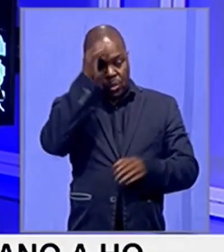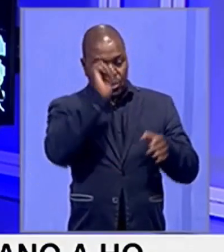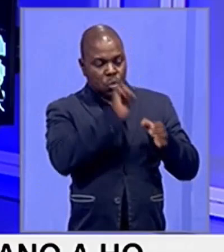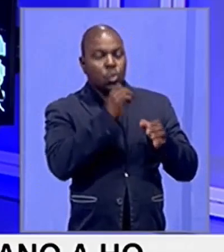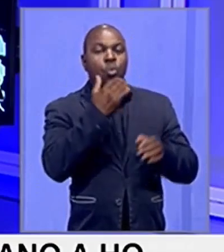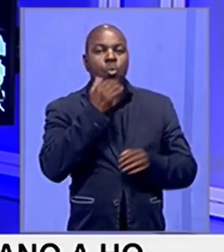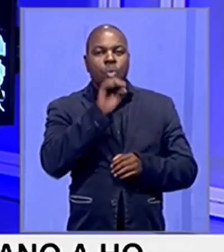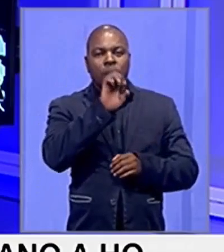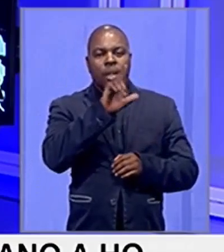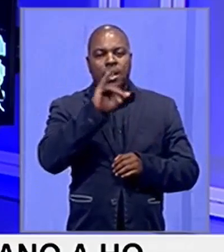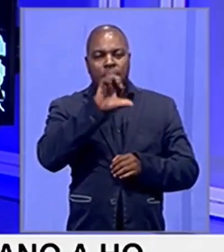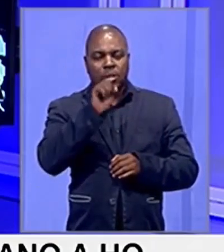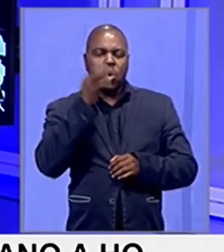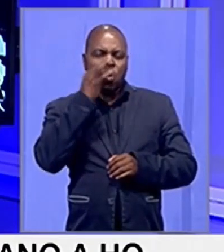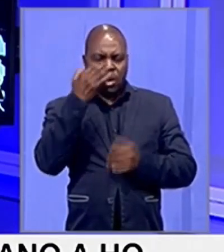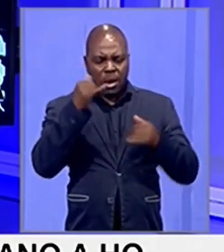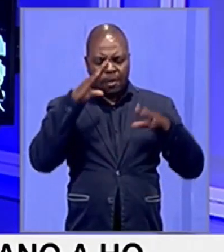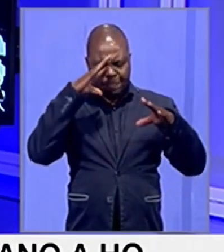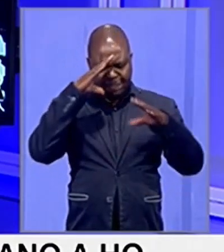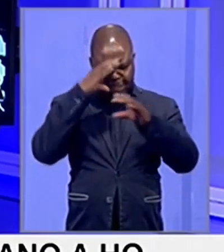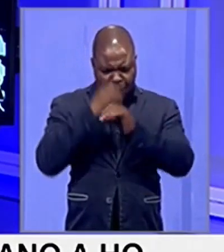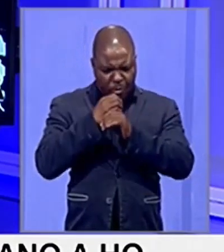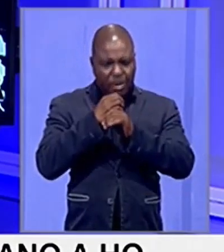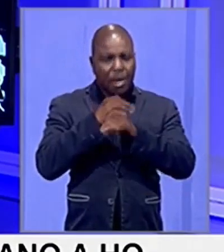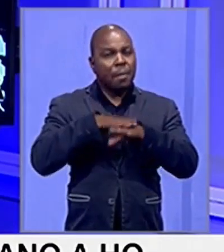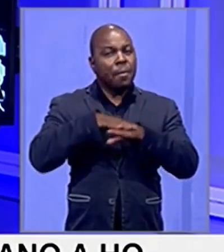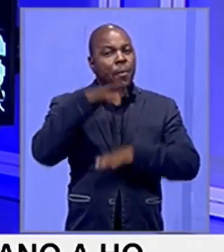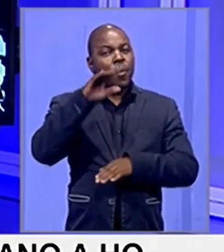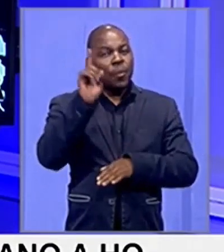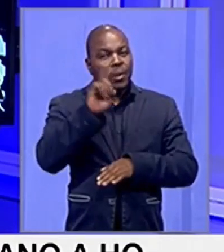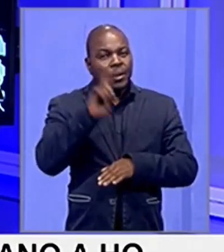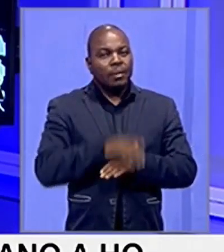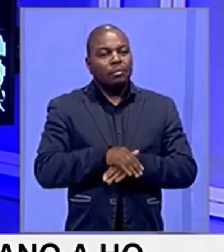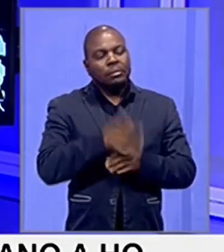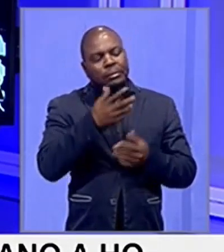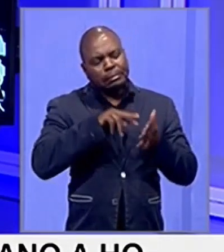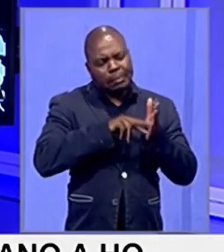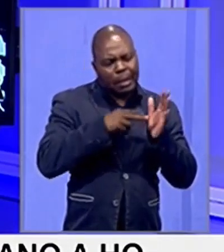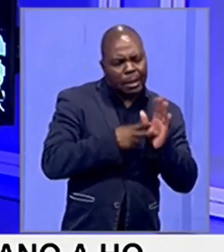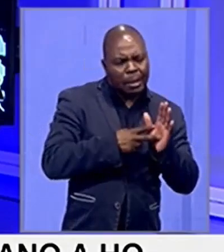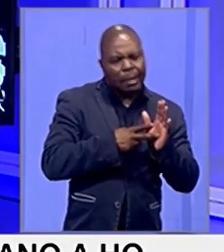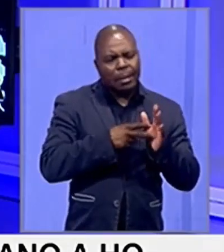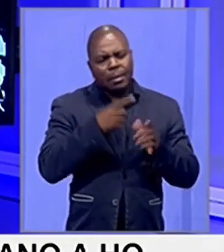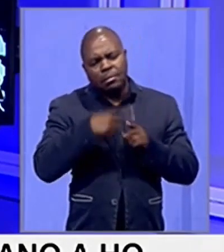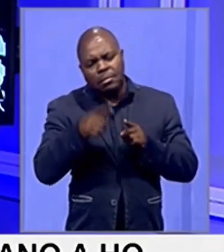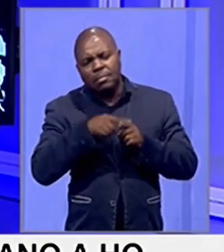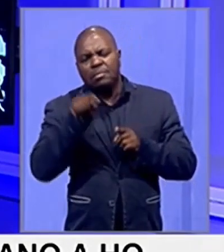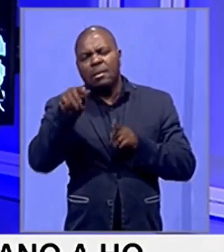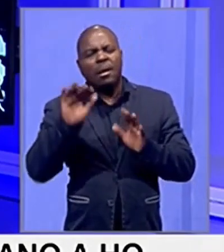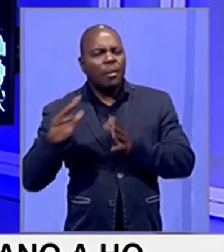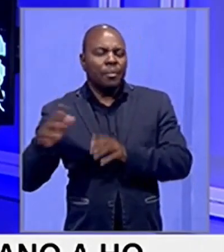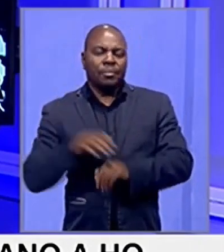Desiree Elise o re ba tsepamisitse maikutlo a bona ho batla leano la bona la dipapadi tsa tournament